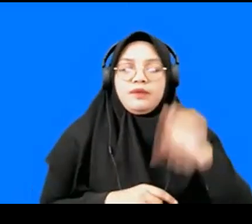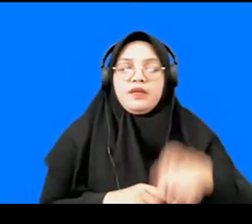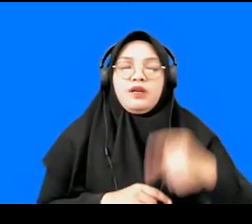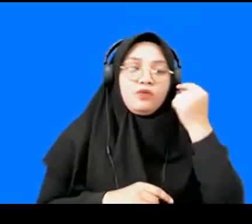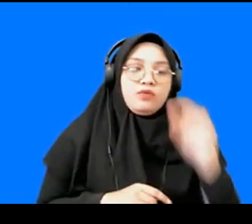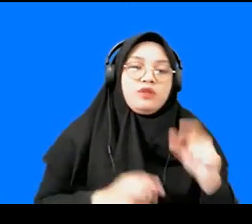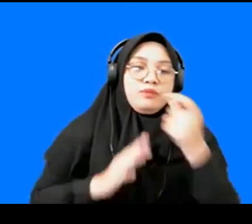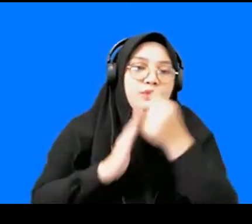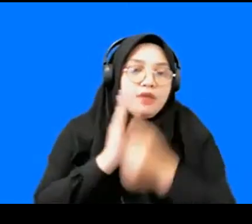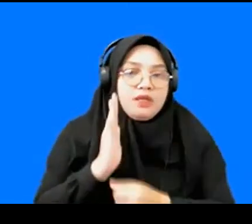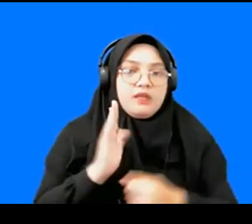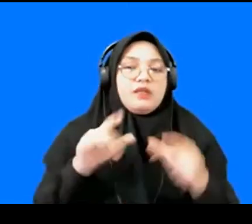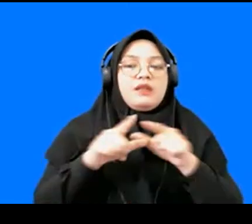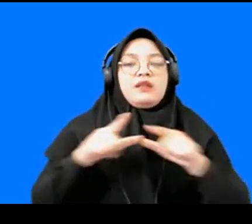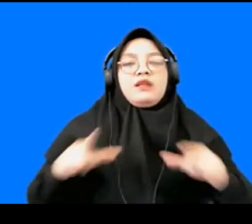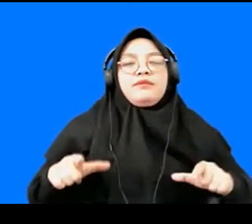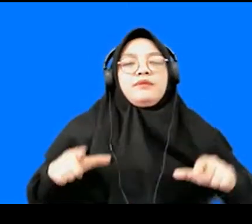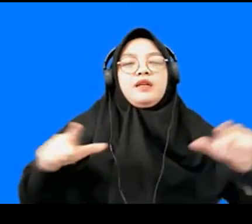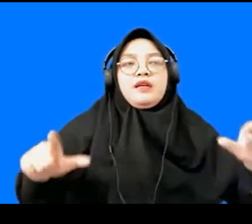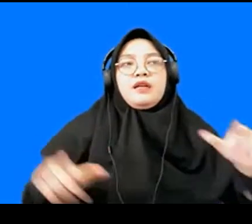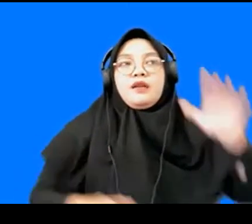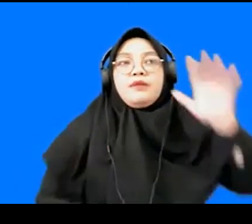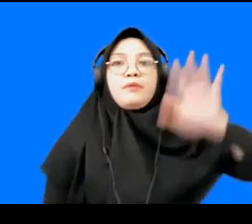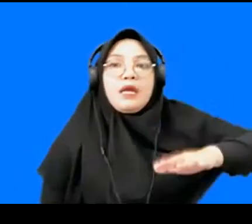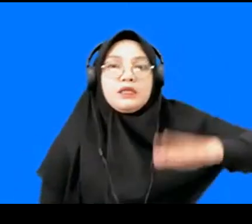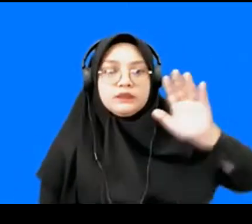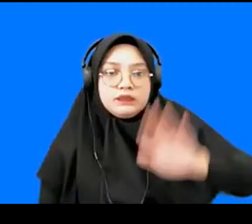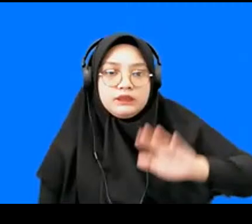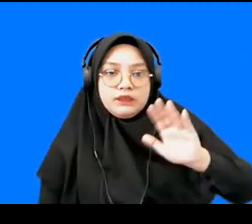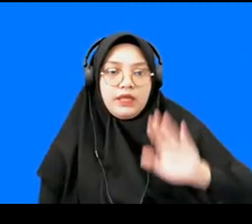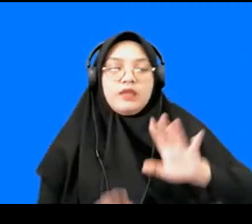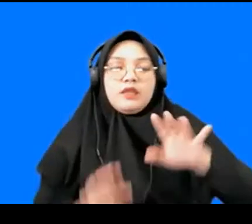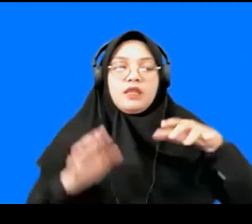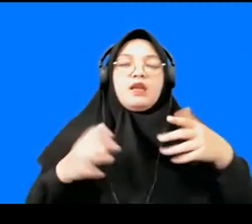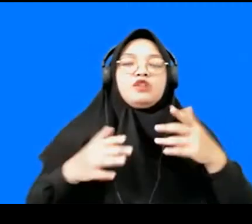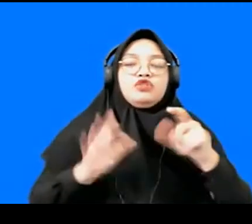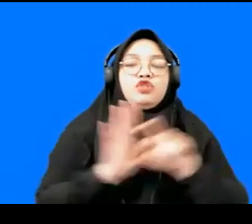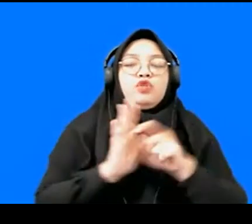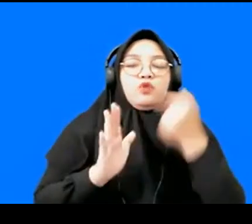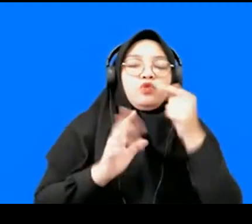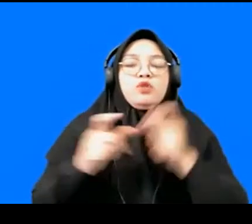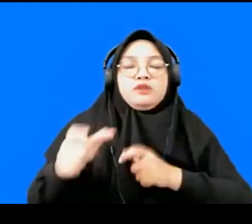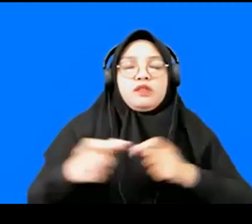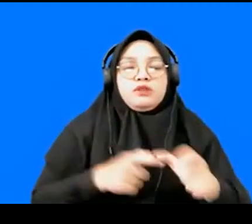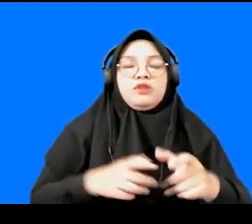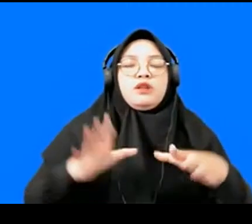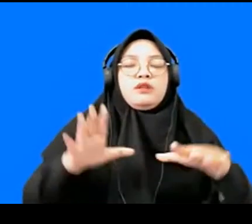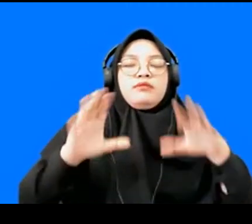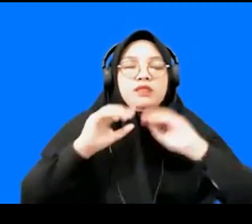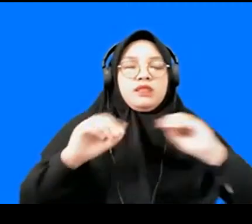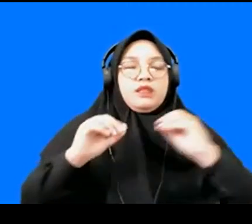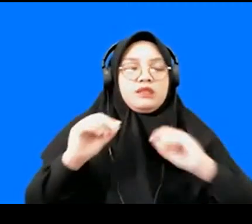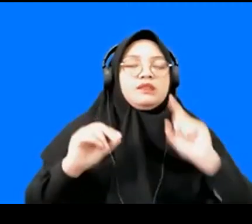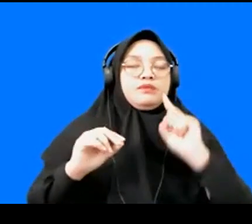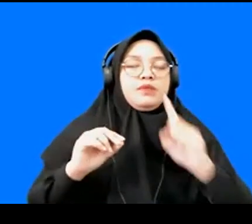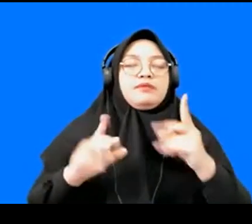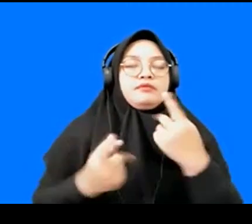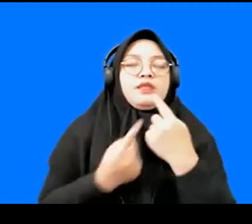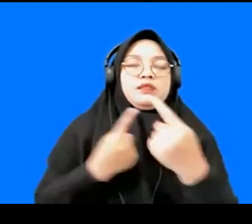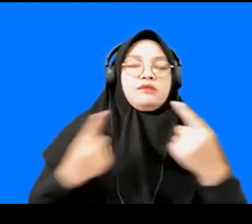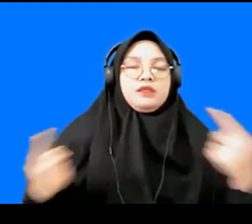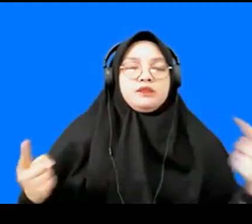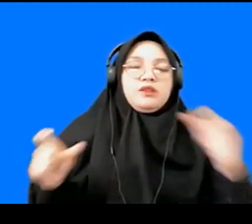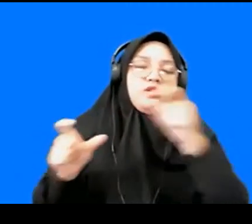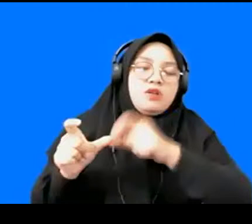as a recognition. For instance, because why the high net worth individual or the rich people also needs a recognitions. That's